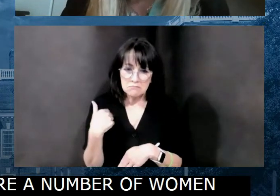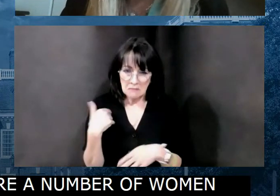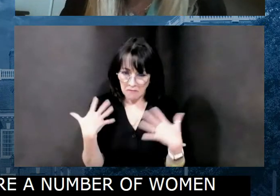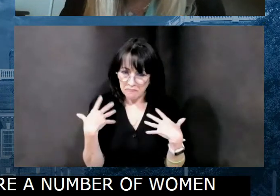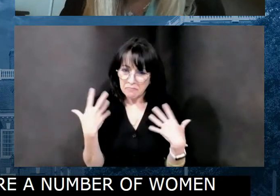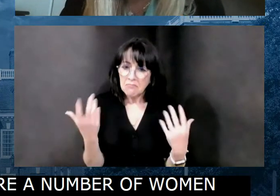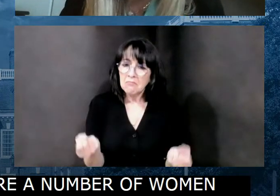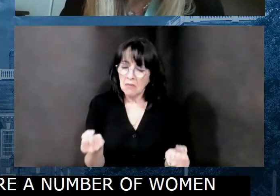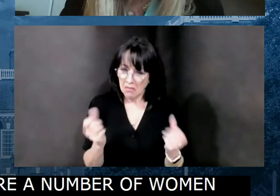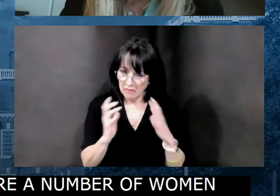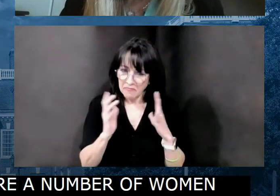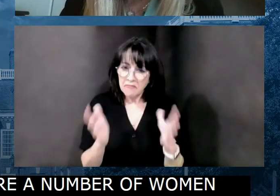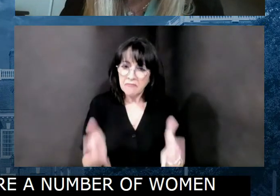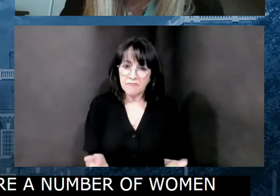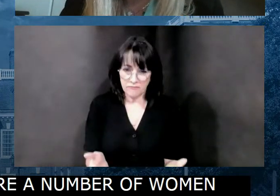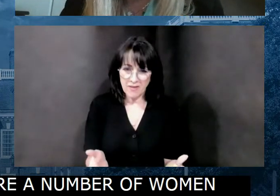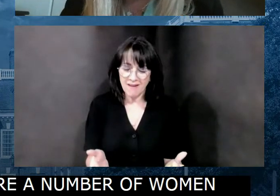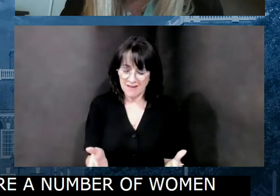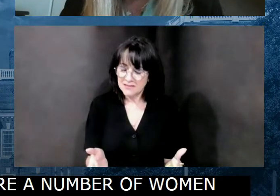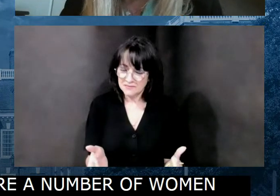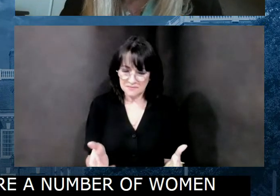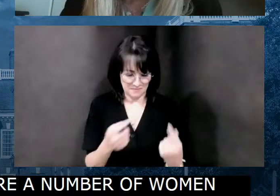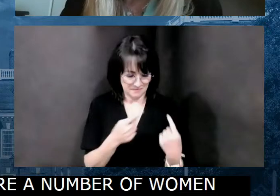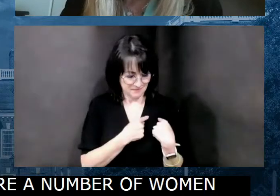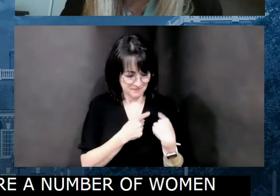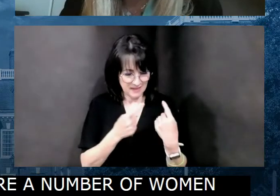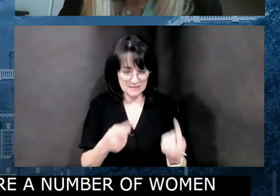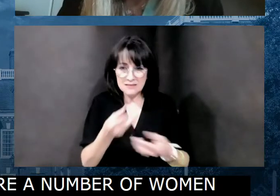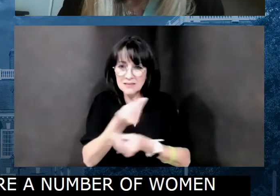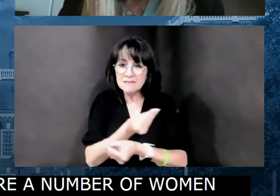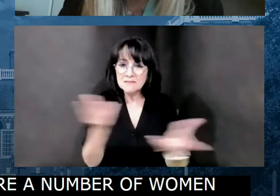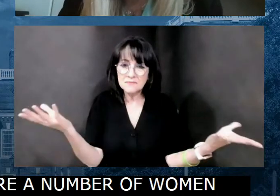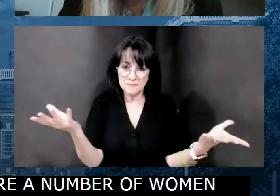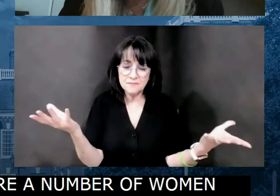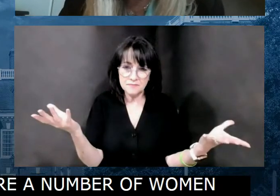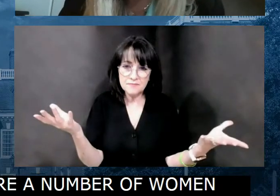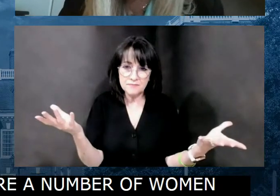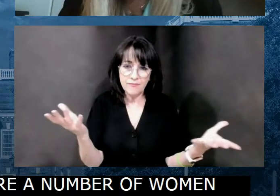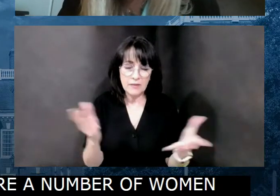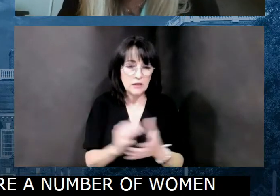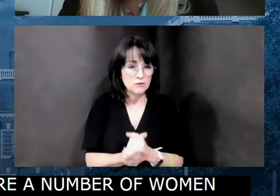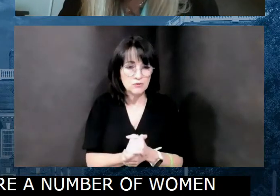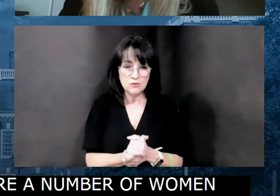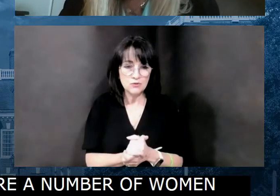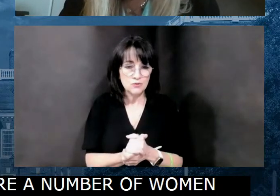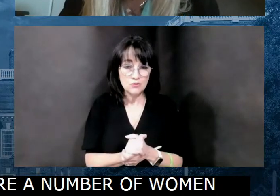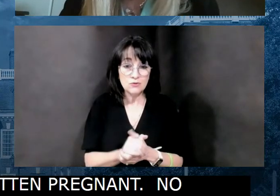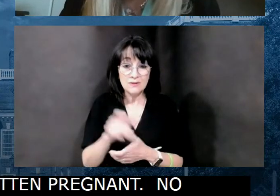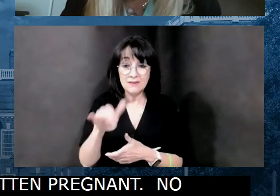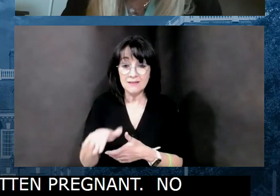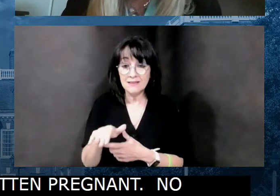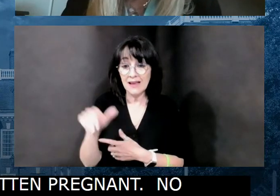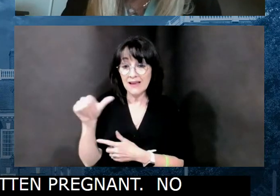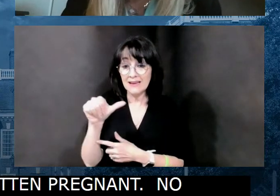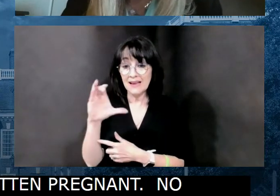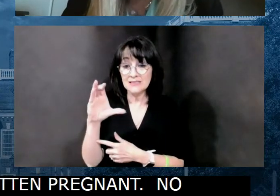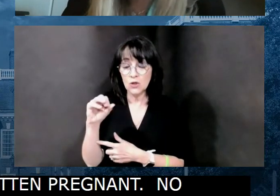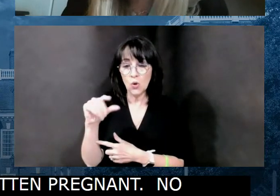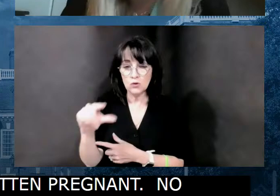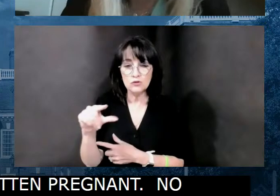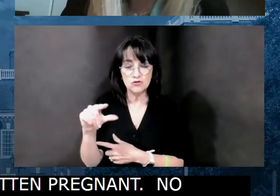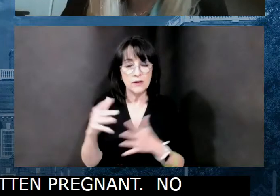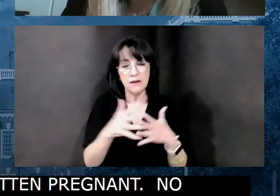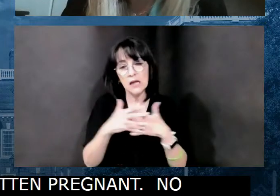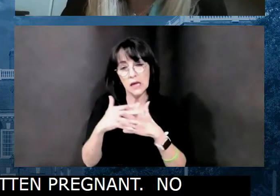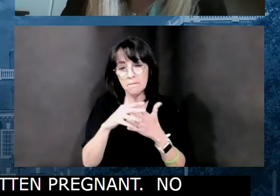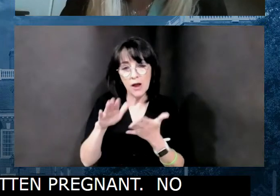who have received the vaccine since it was authorized. So according to the American College of Obstetricians and Gynecologists,